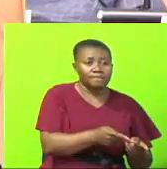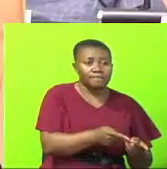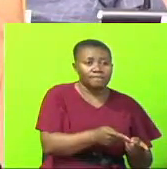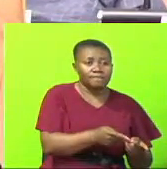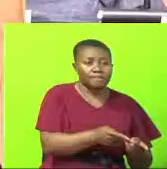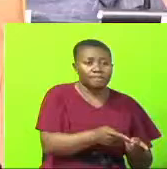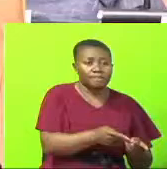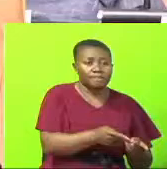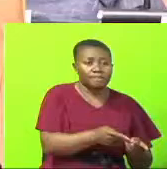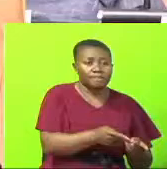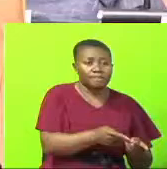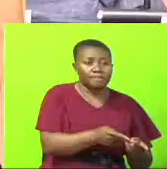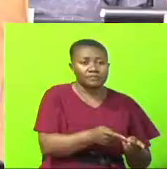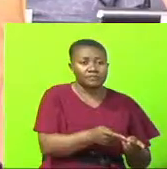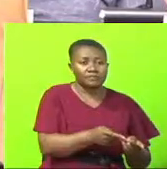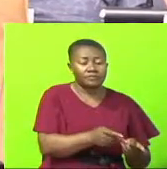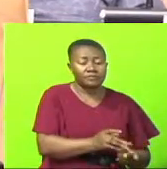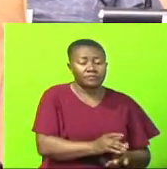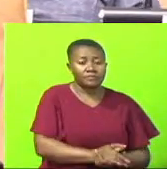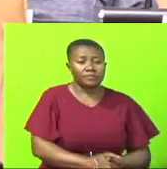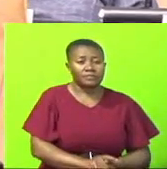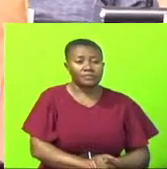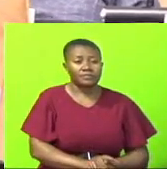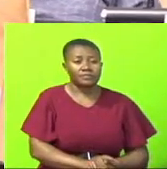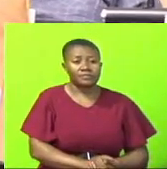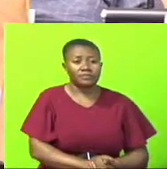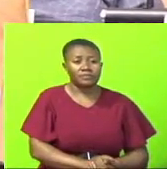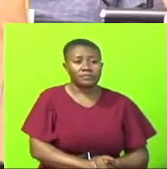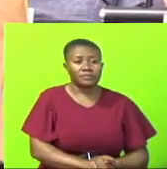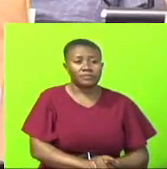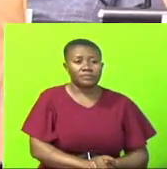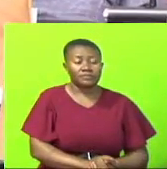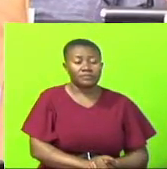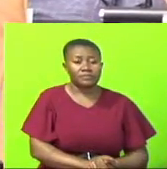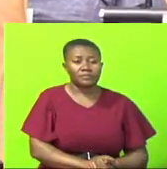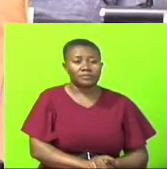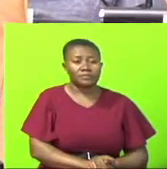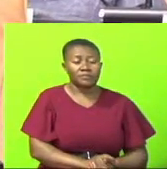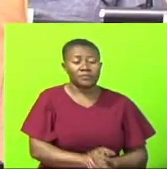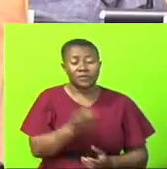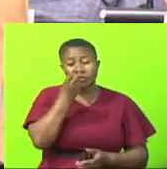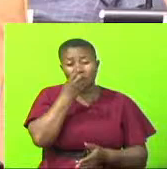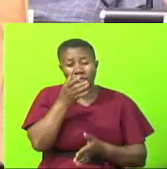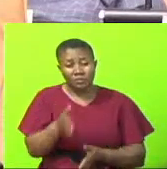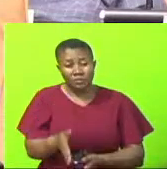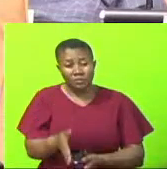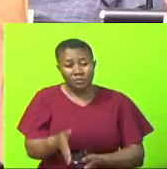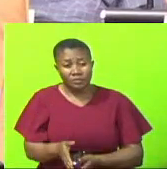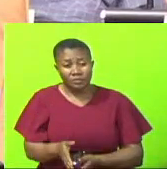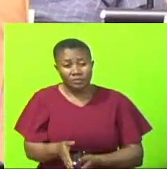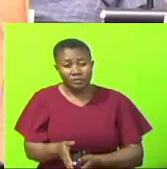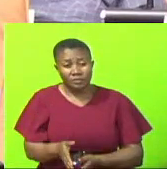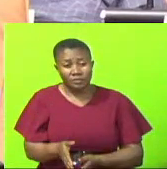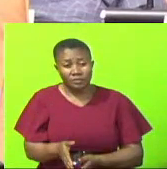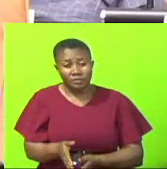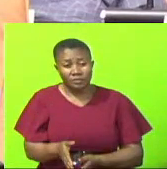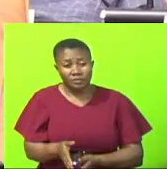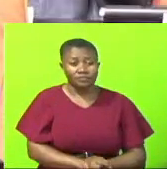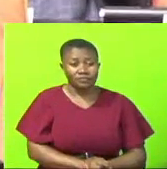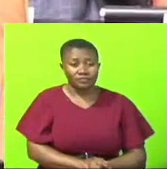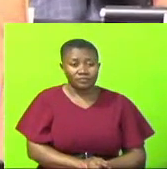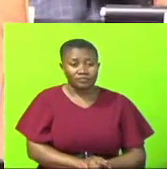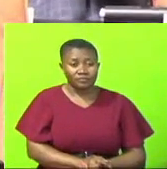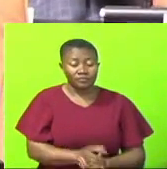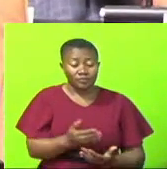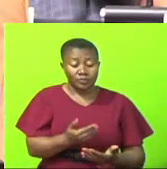therefore, Article 97 catches them. Mr. Speaker, having said that, the common sense aspect of it is this.